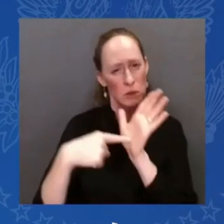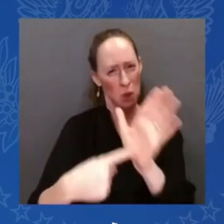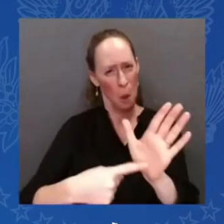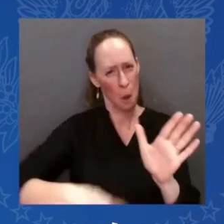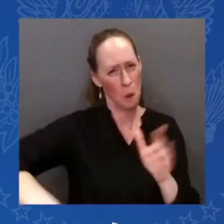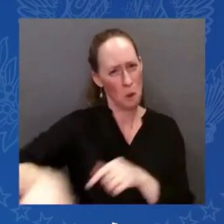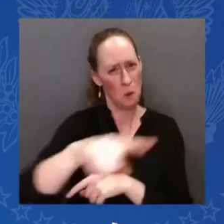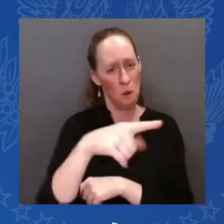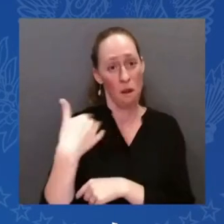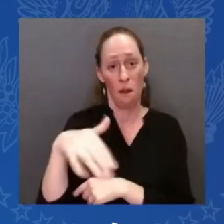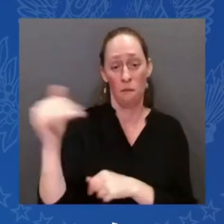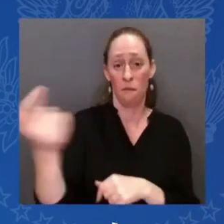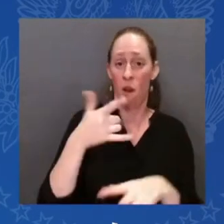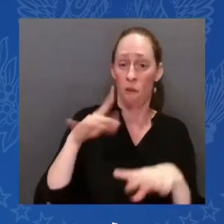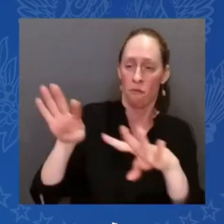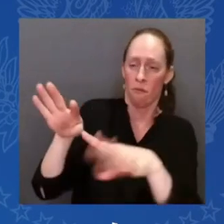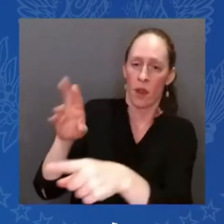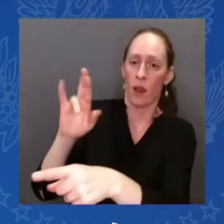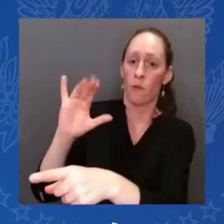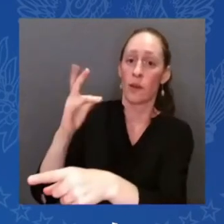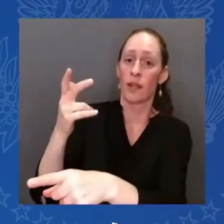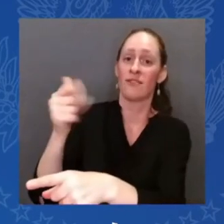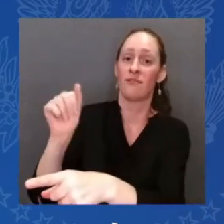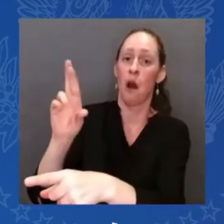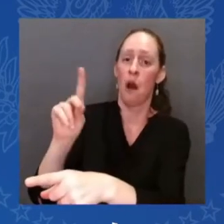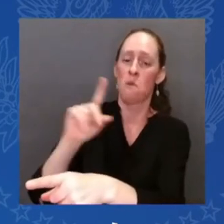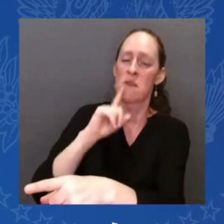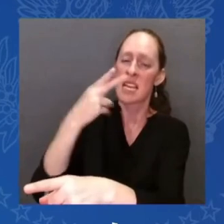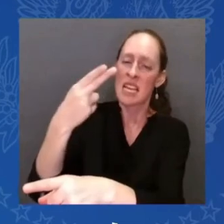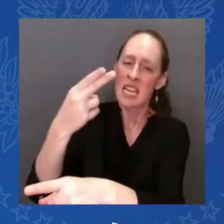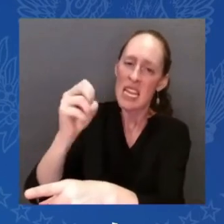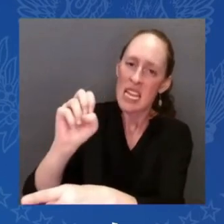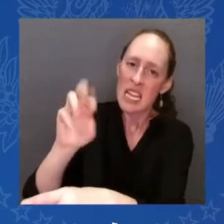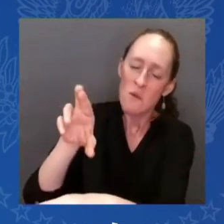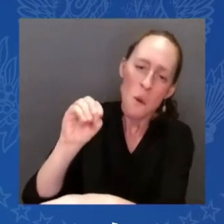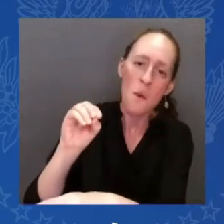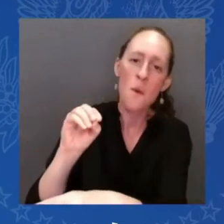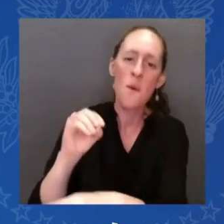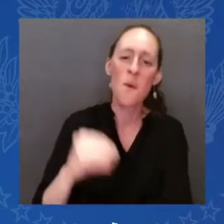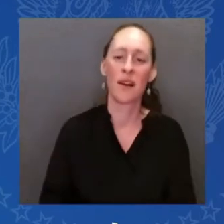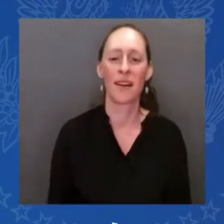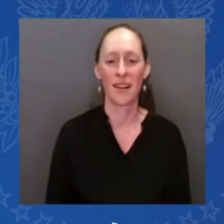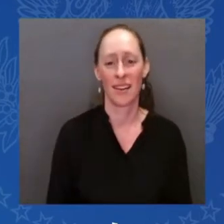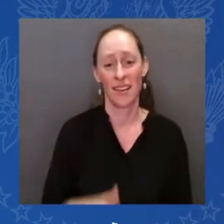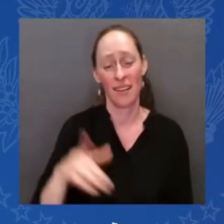story, his life, and the importance and power of the Latino community